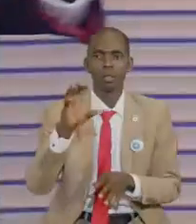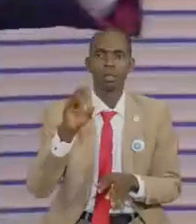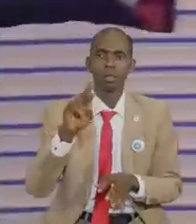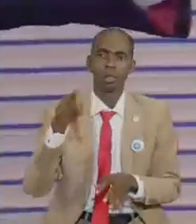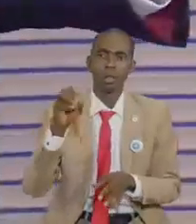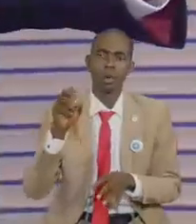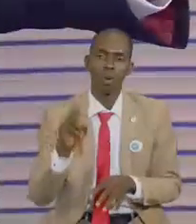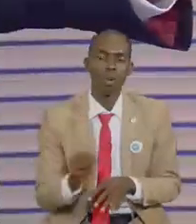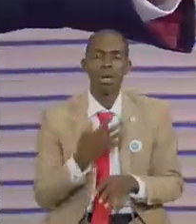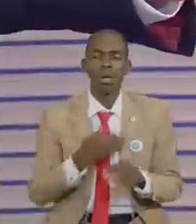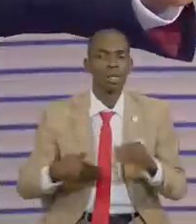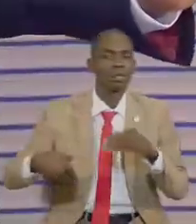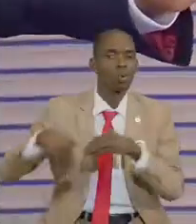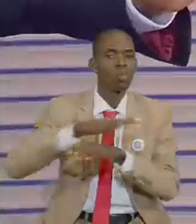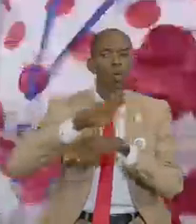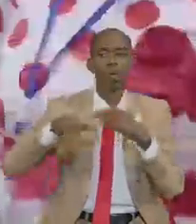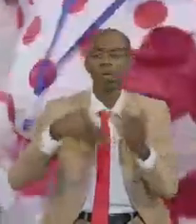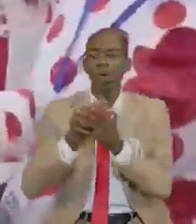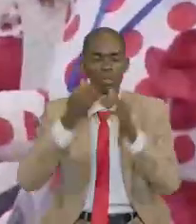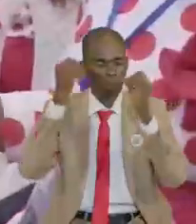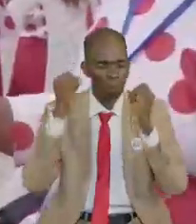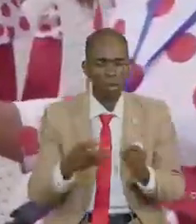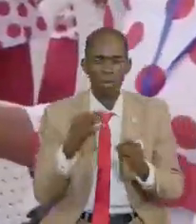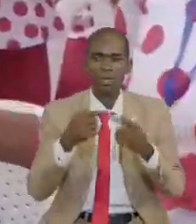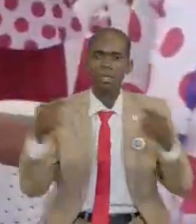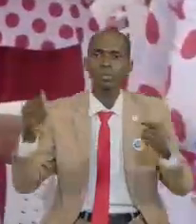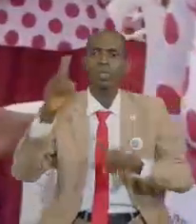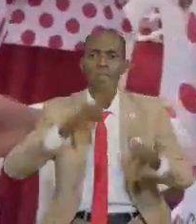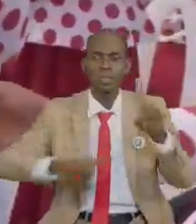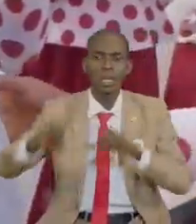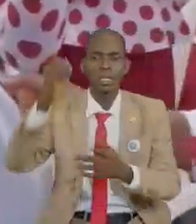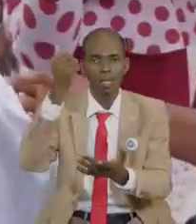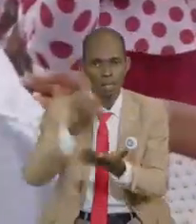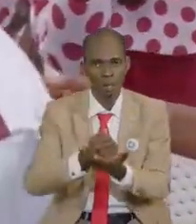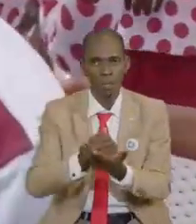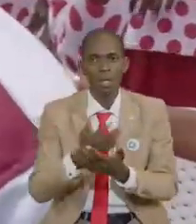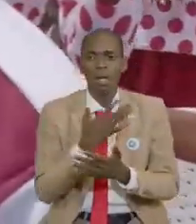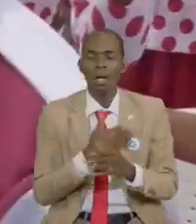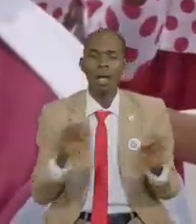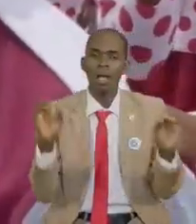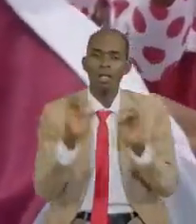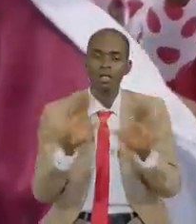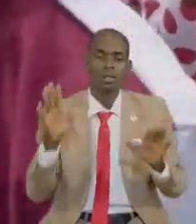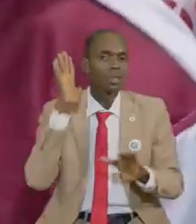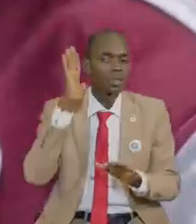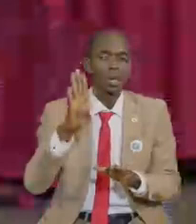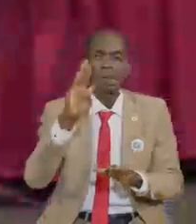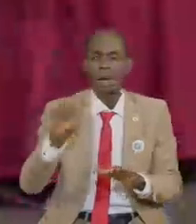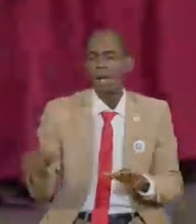the power of the enemy. And nothing shall by any means hurt you.